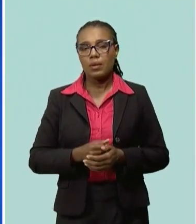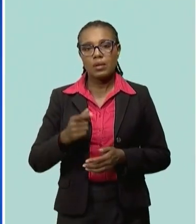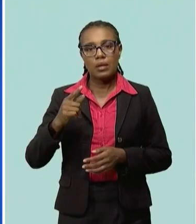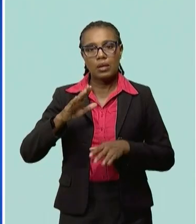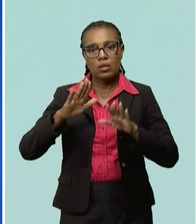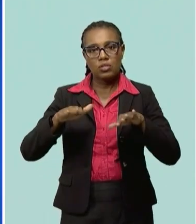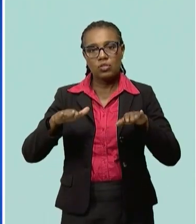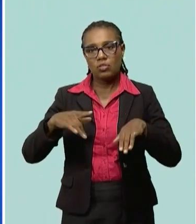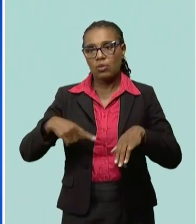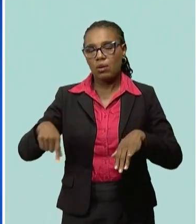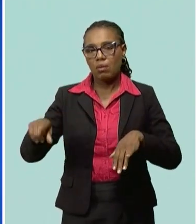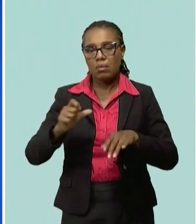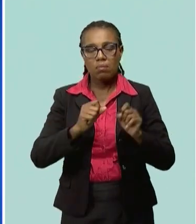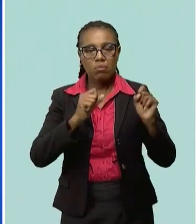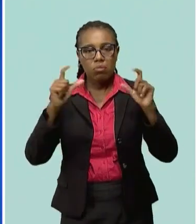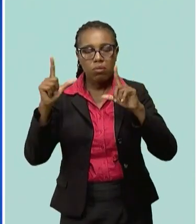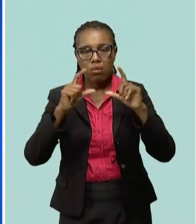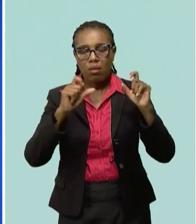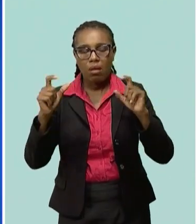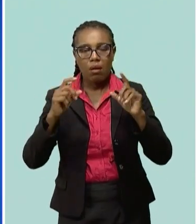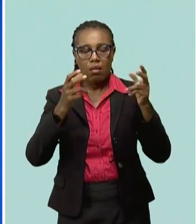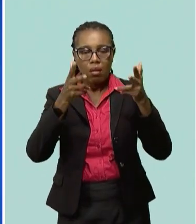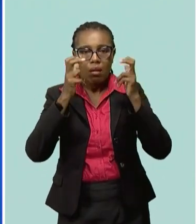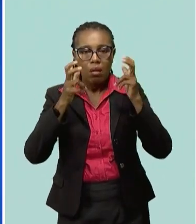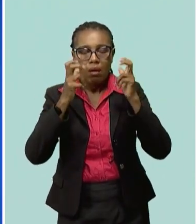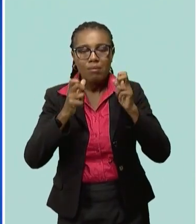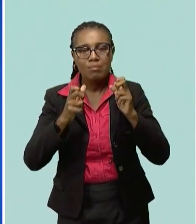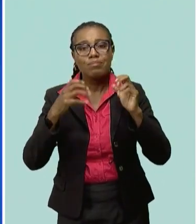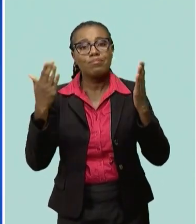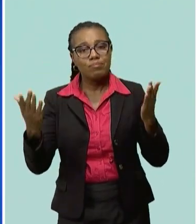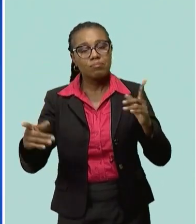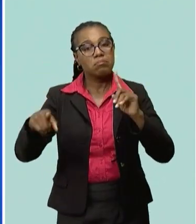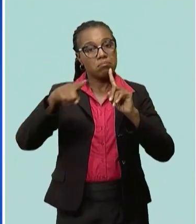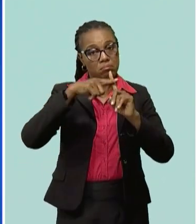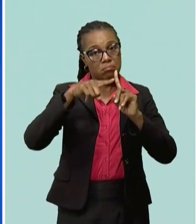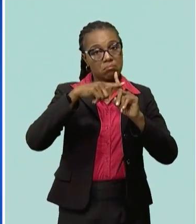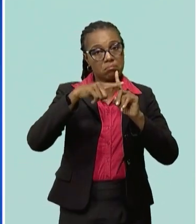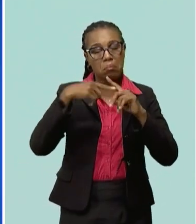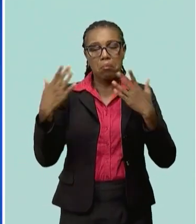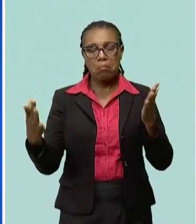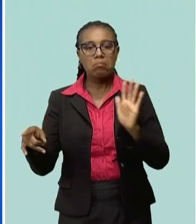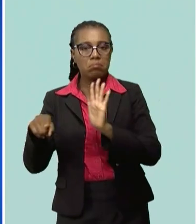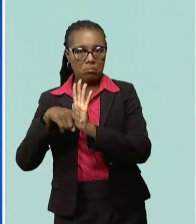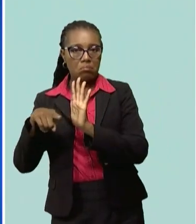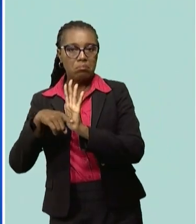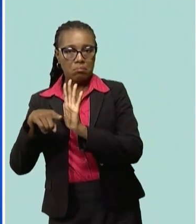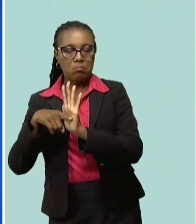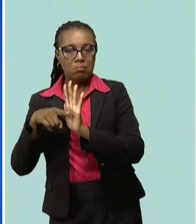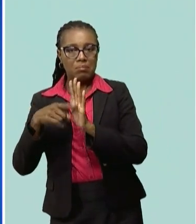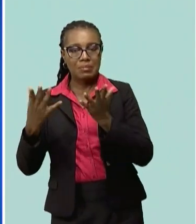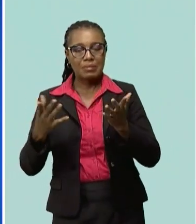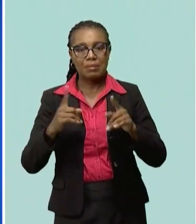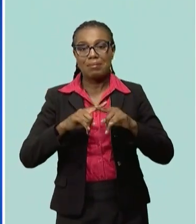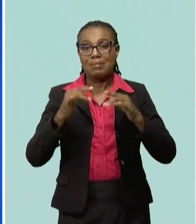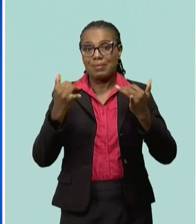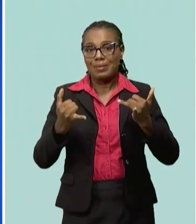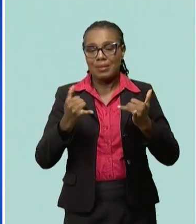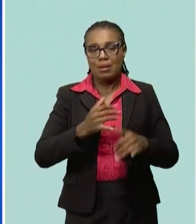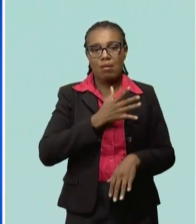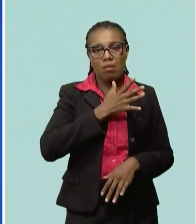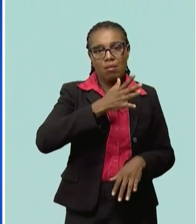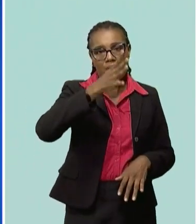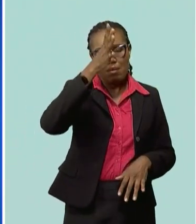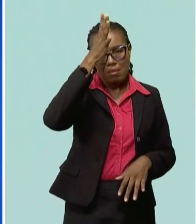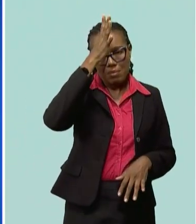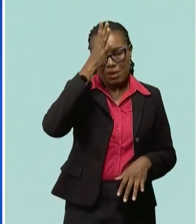to a lot, positive and negative, okay? And I think many times now the parents are hidden from this. All of